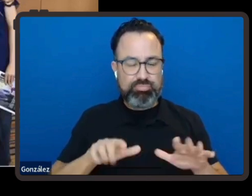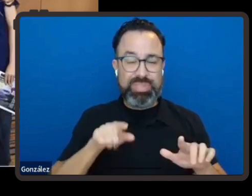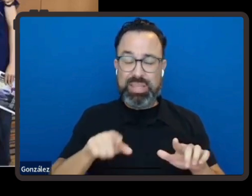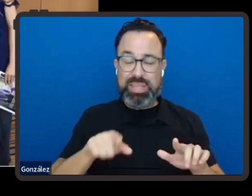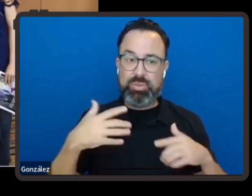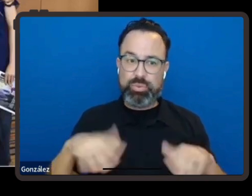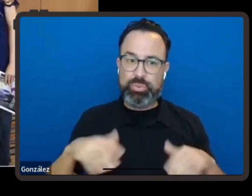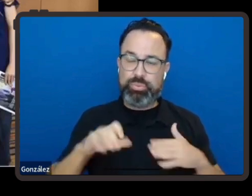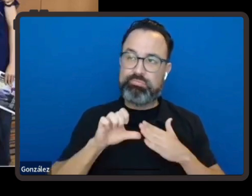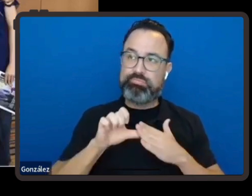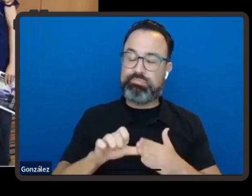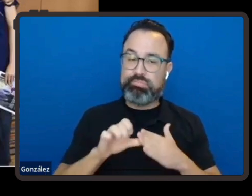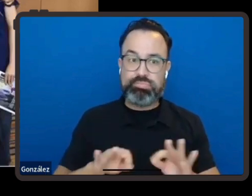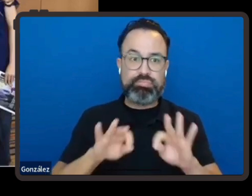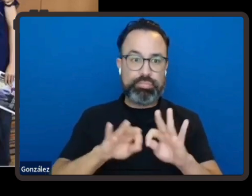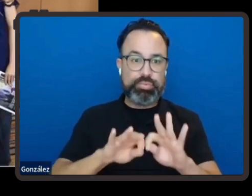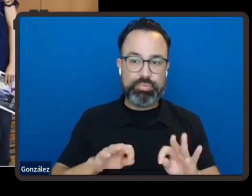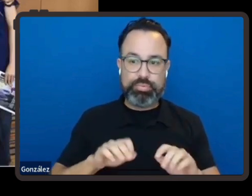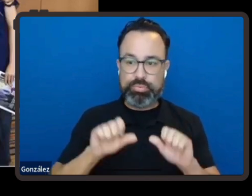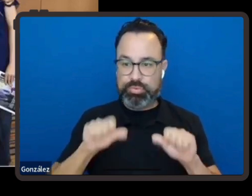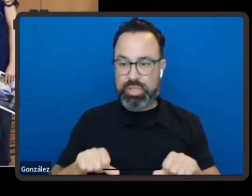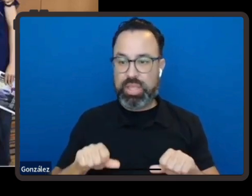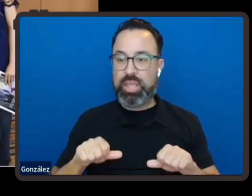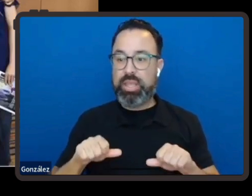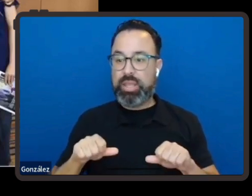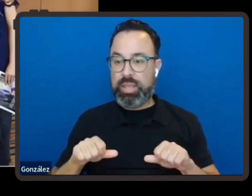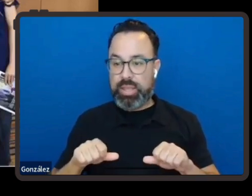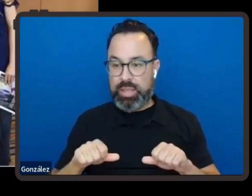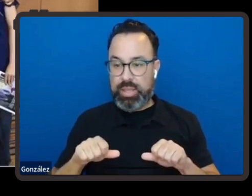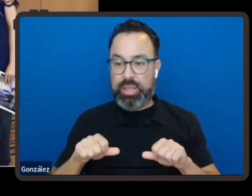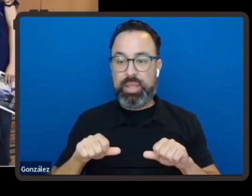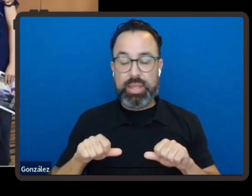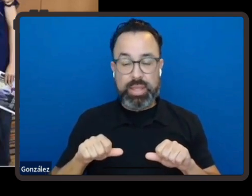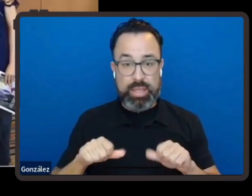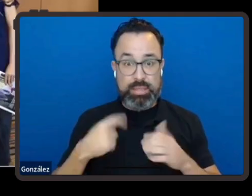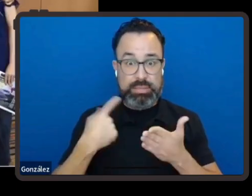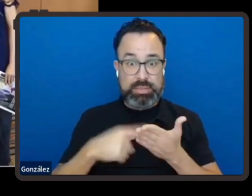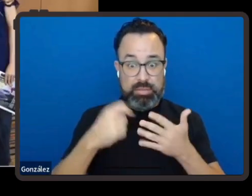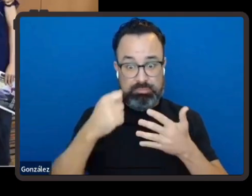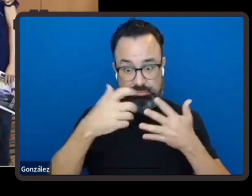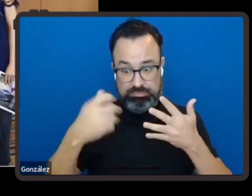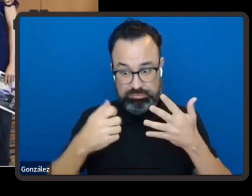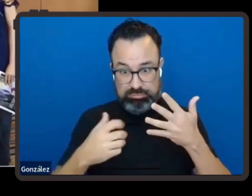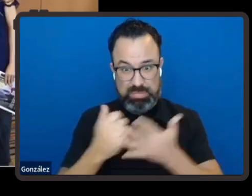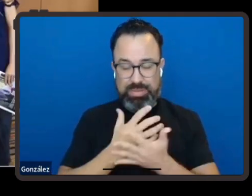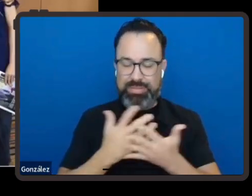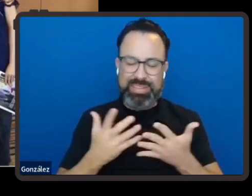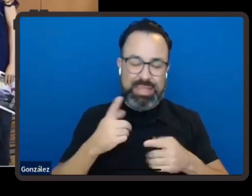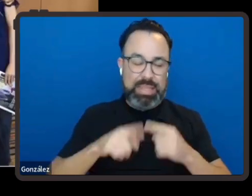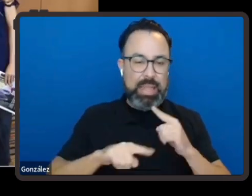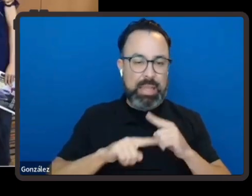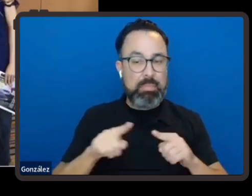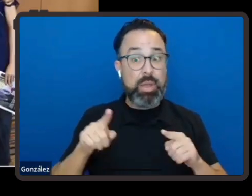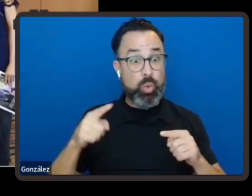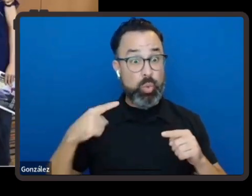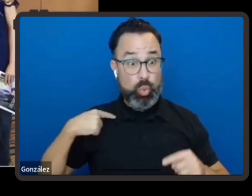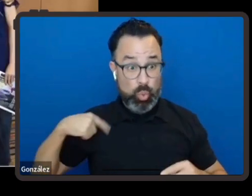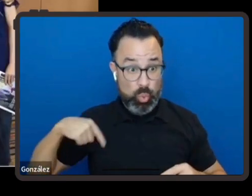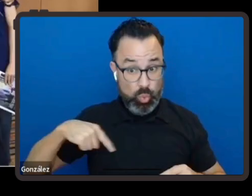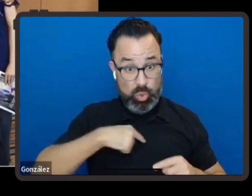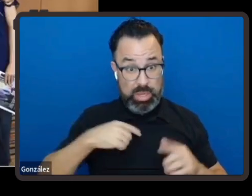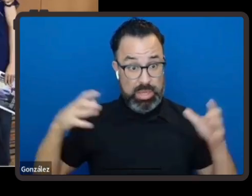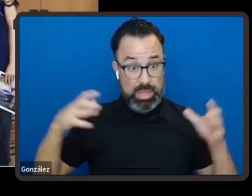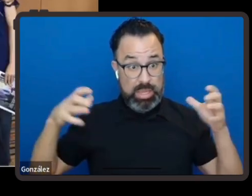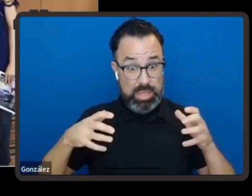able to address everybody's sleep issues here, but we as a community, as a world, as a population,